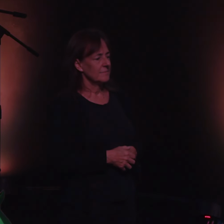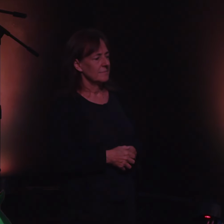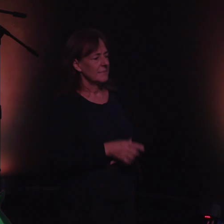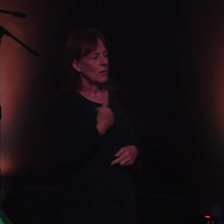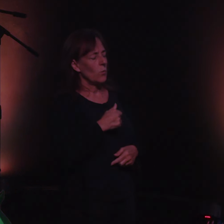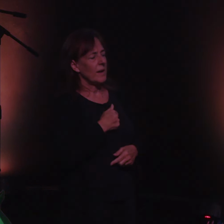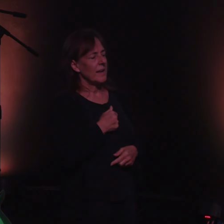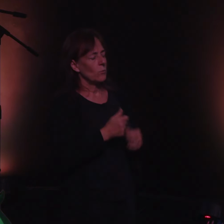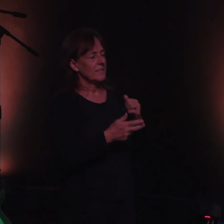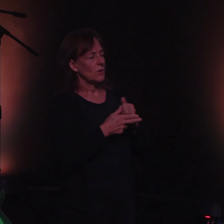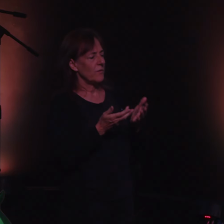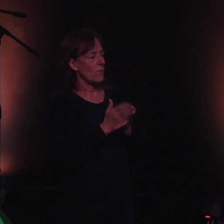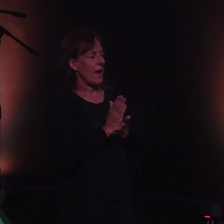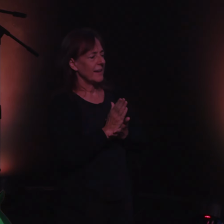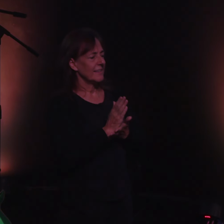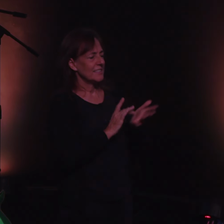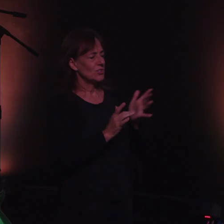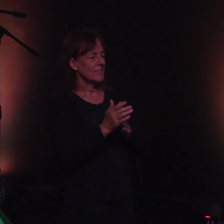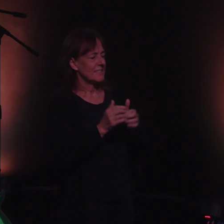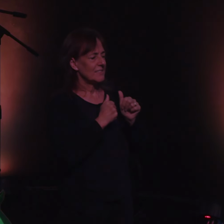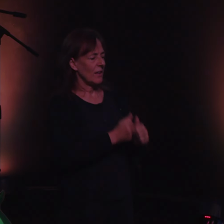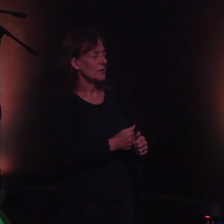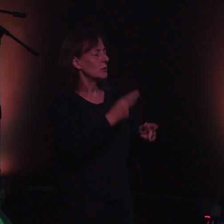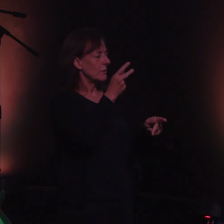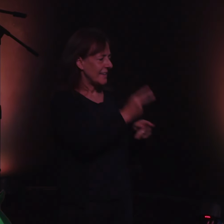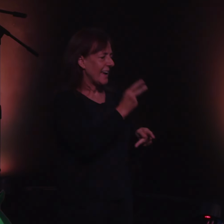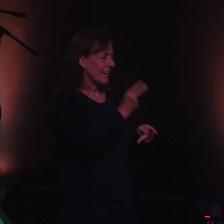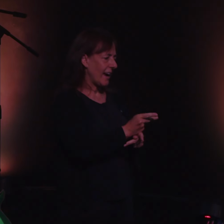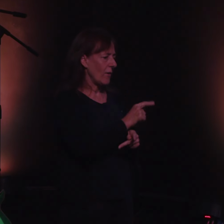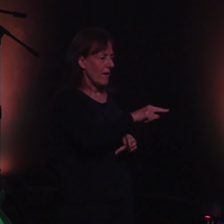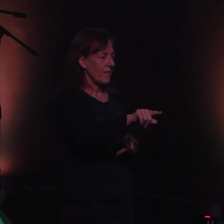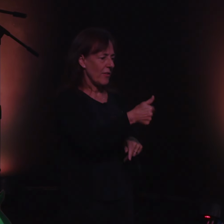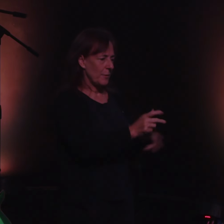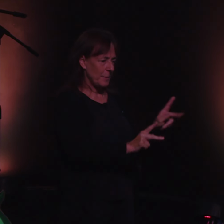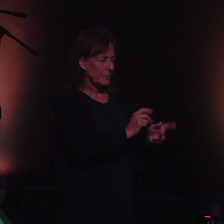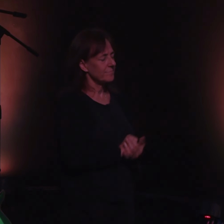We reserve the right as Jesus followers to care about everybody.